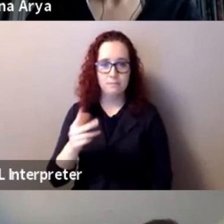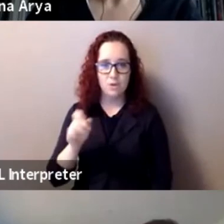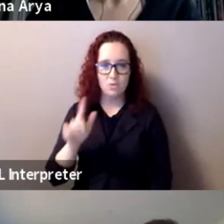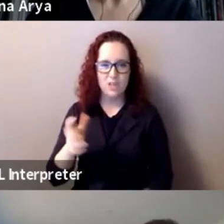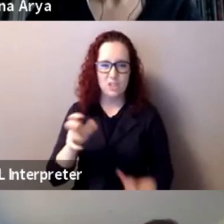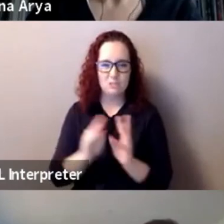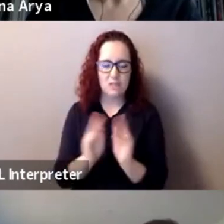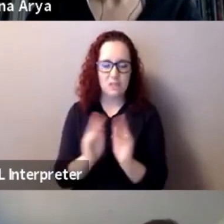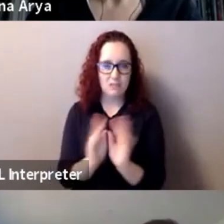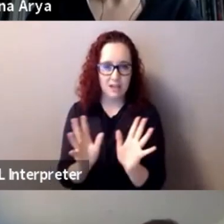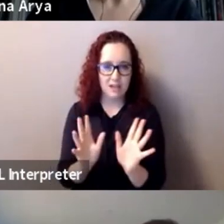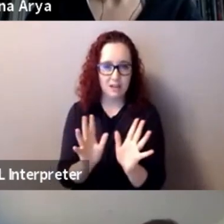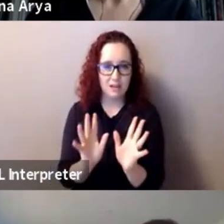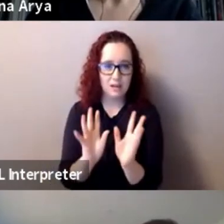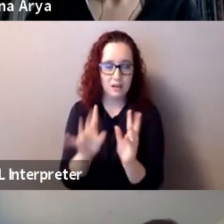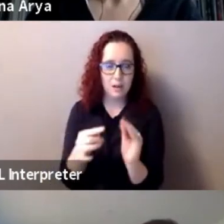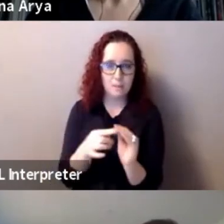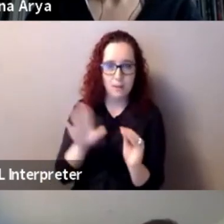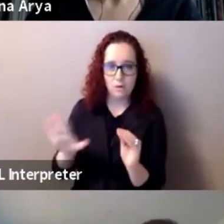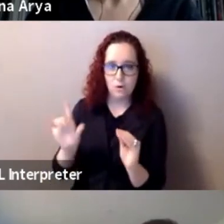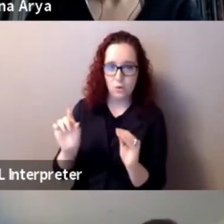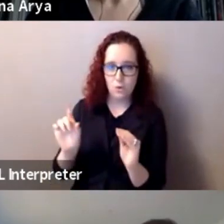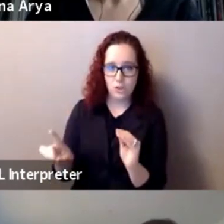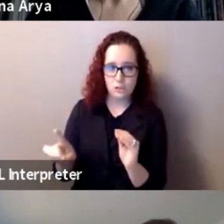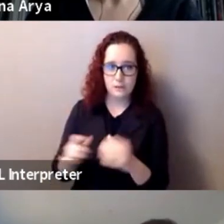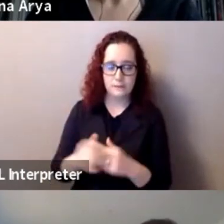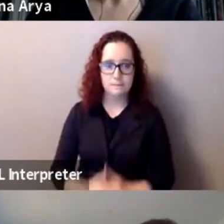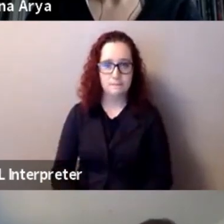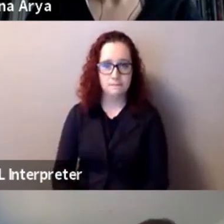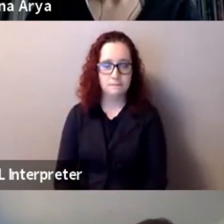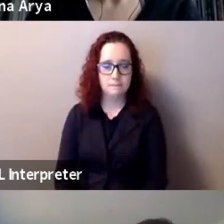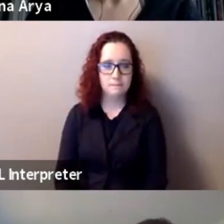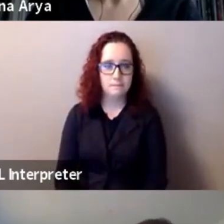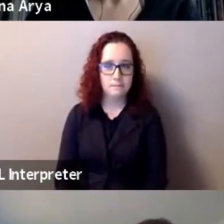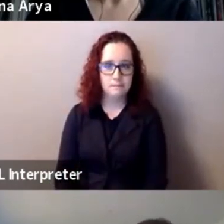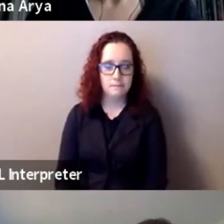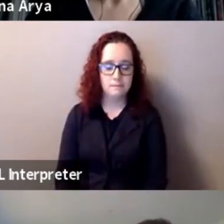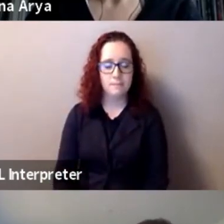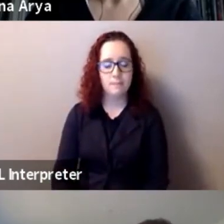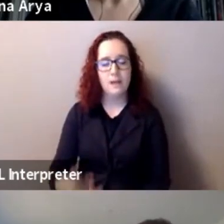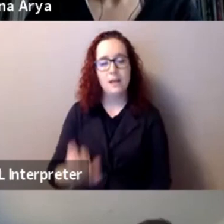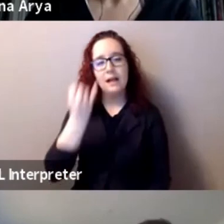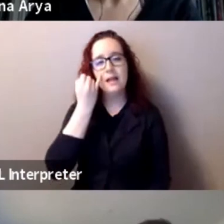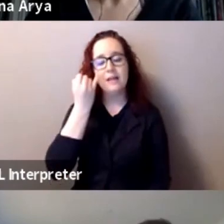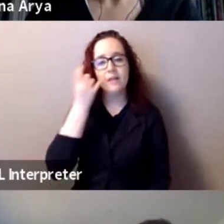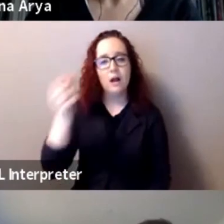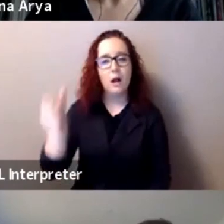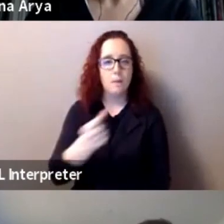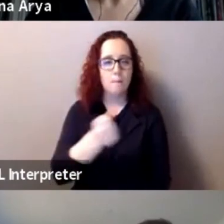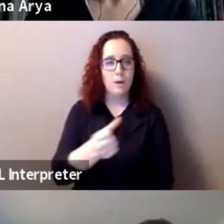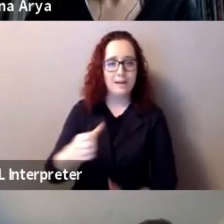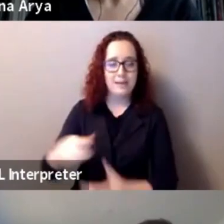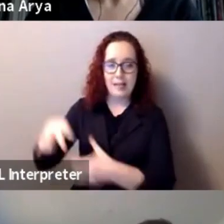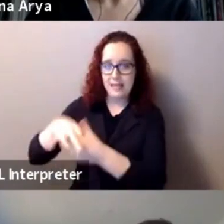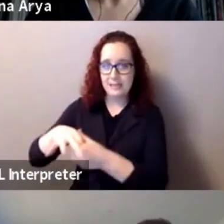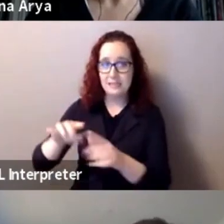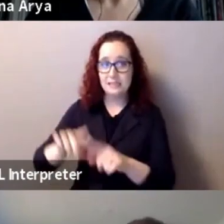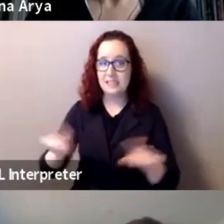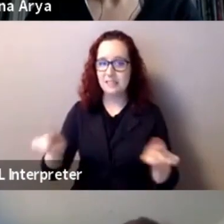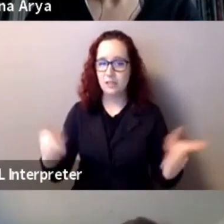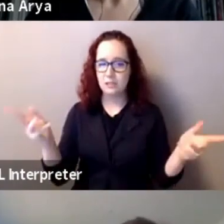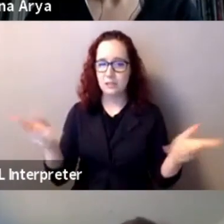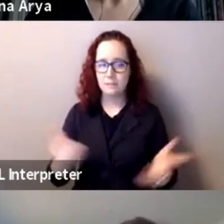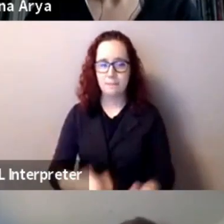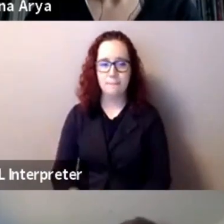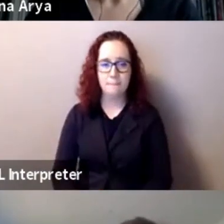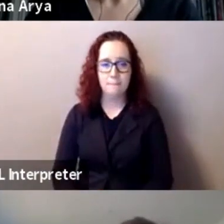clarifying information regarding your question in the chat, Nathan. Whether there's a difference between appointed and elected. So